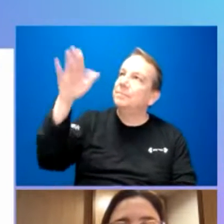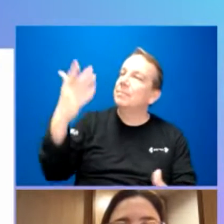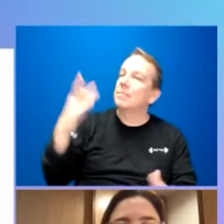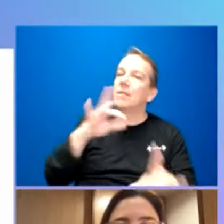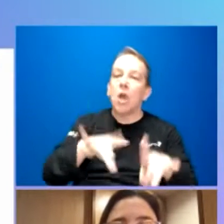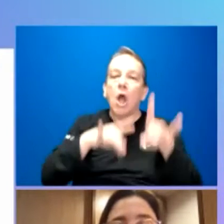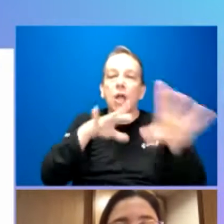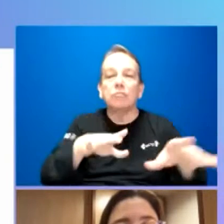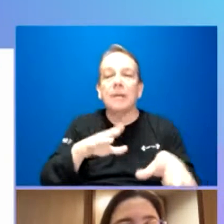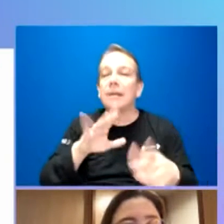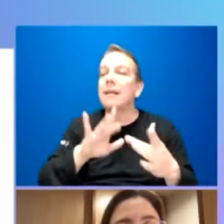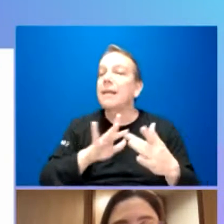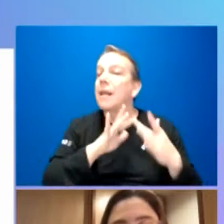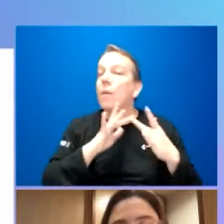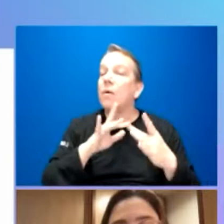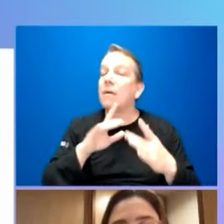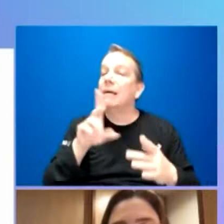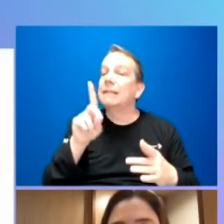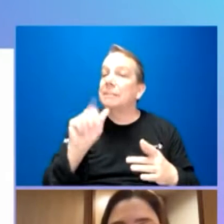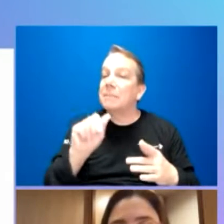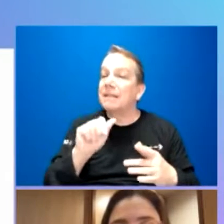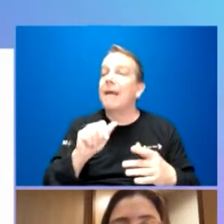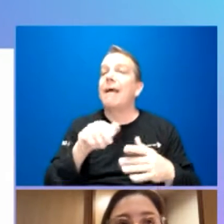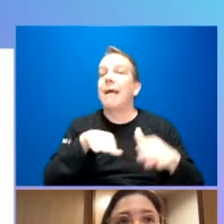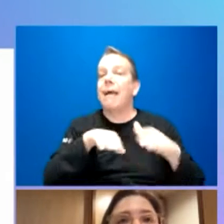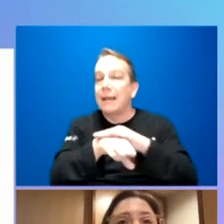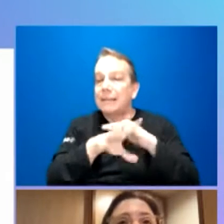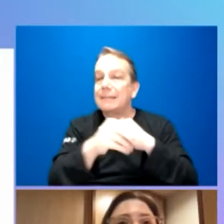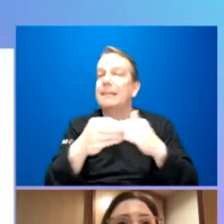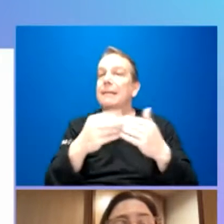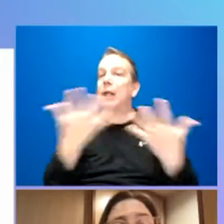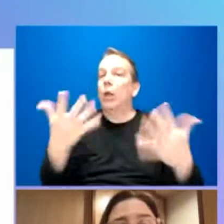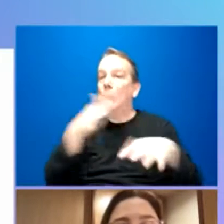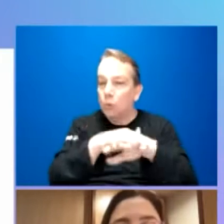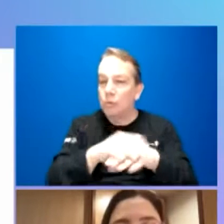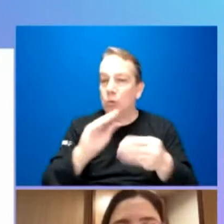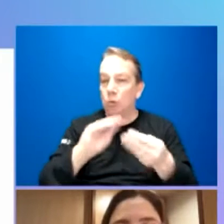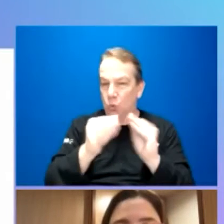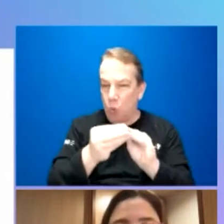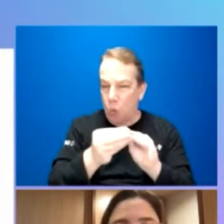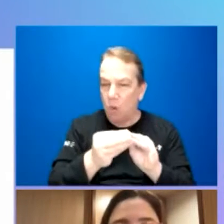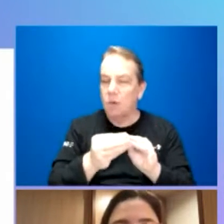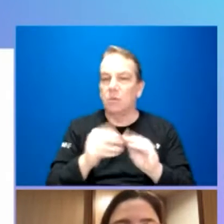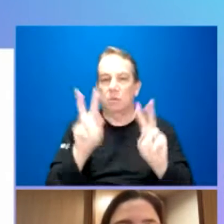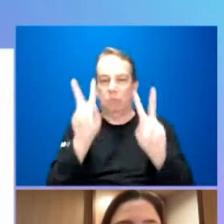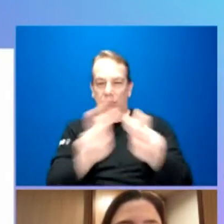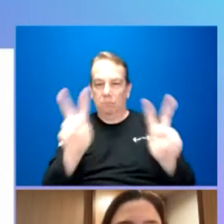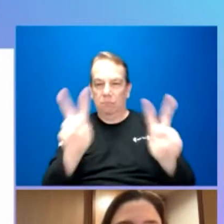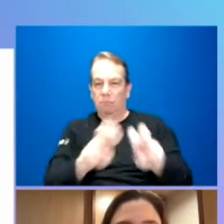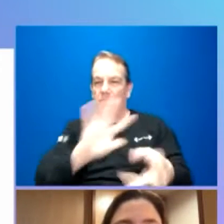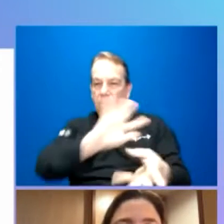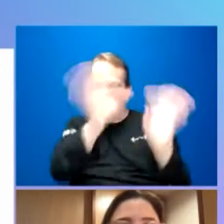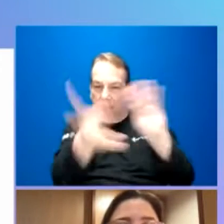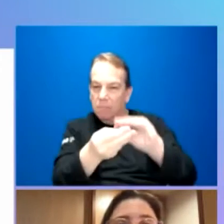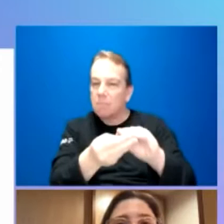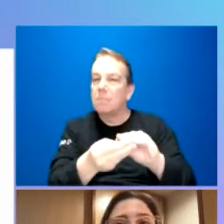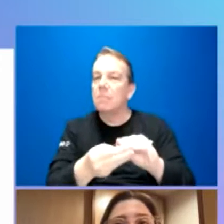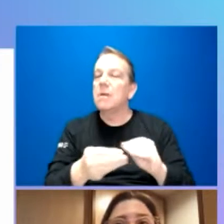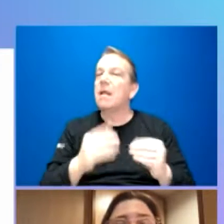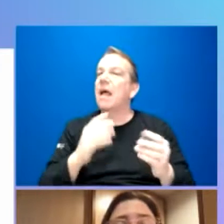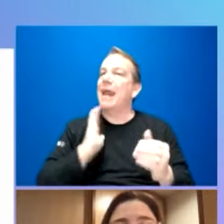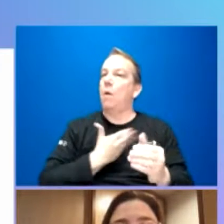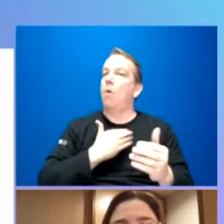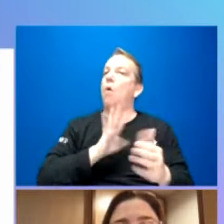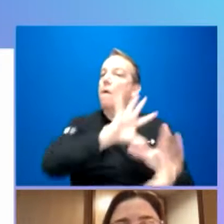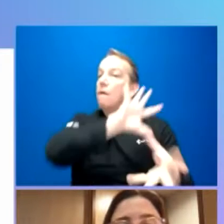on Disabilities Access and Inclusion Index score to assess the organisation and its accessibility progress.